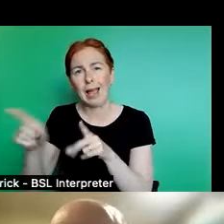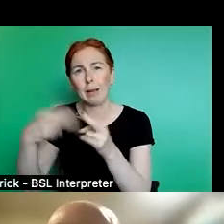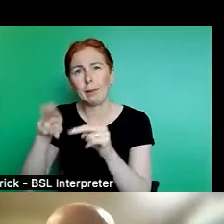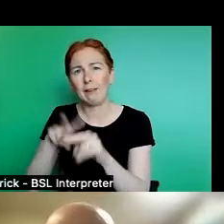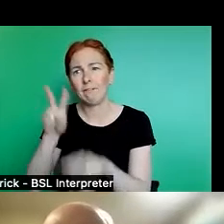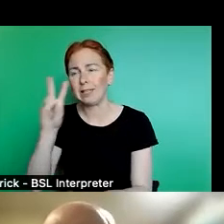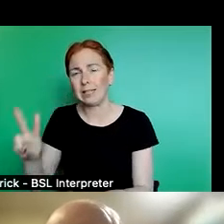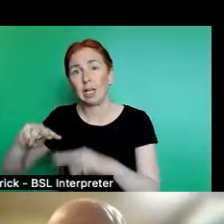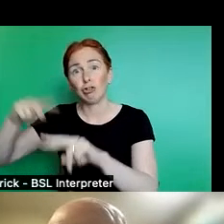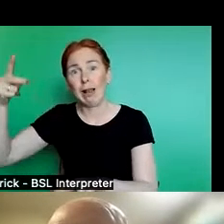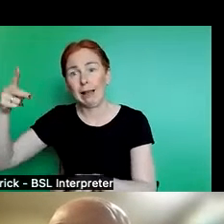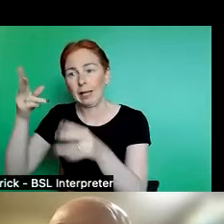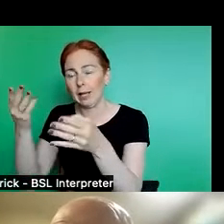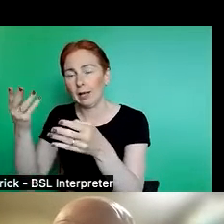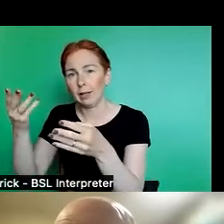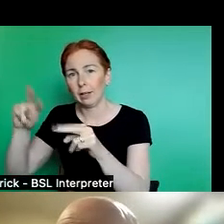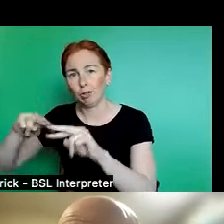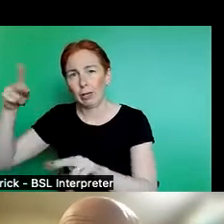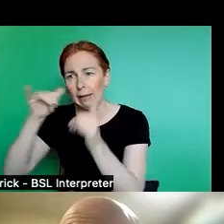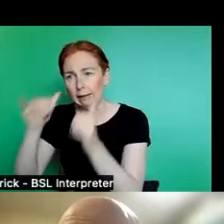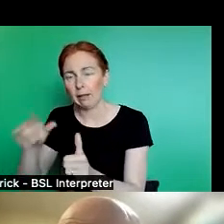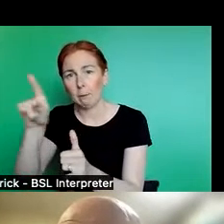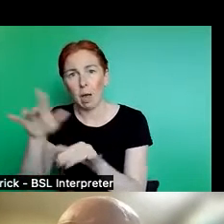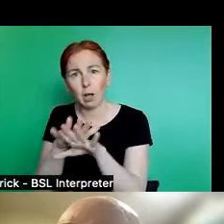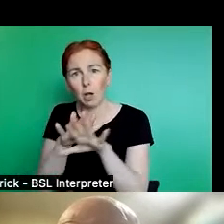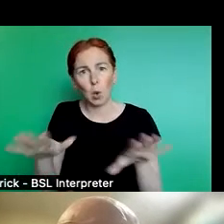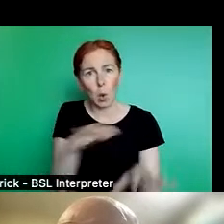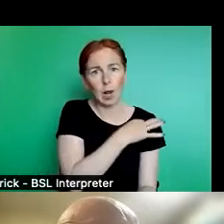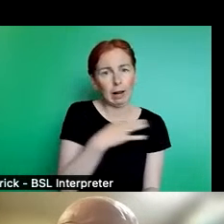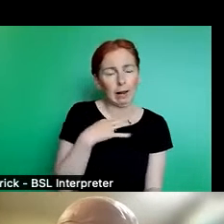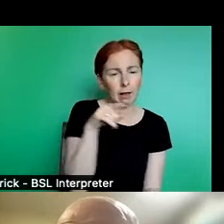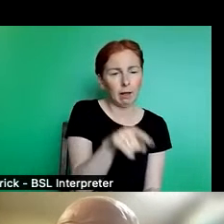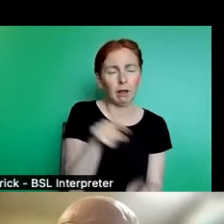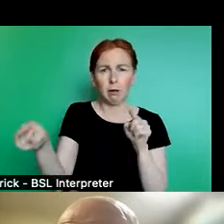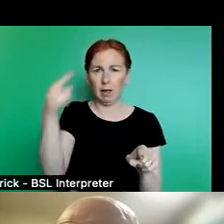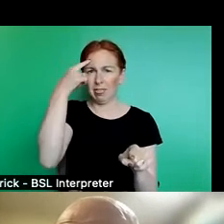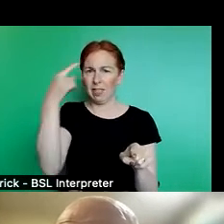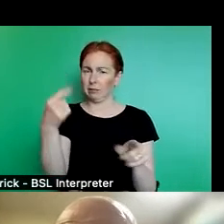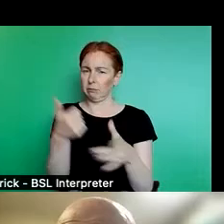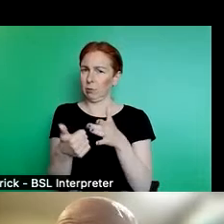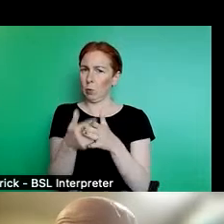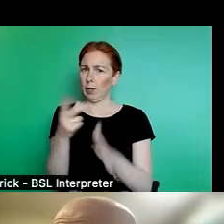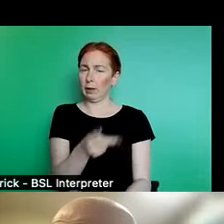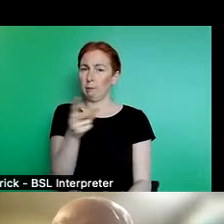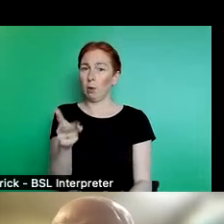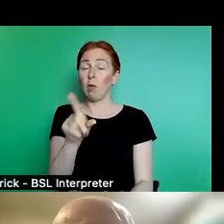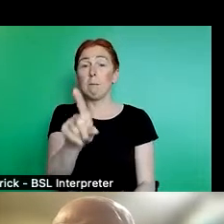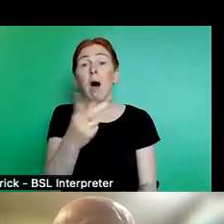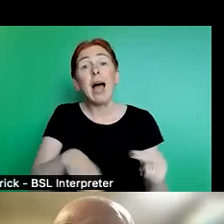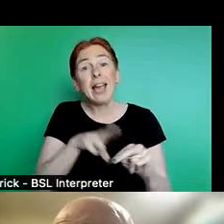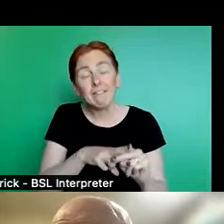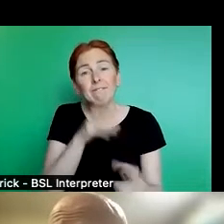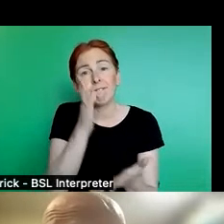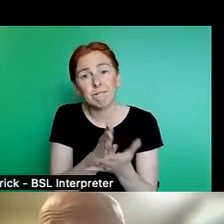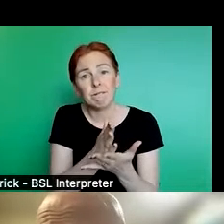sad to say I'm pretty sure things do go wrong from time to time. And if you happen to be in possession of a genetics report and have no idea what it